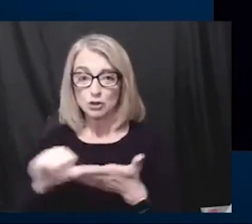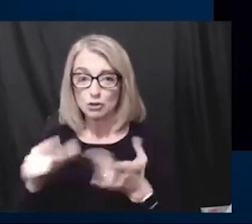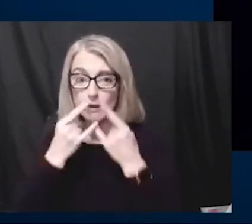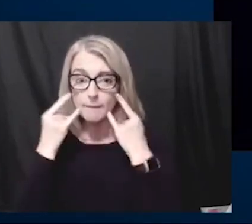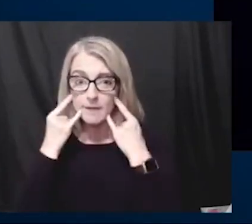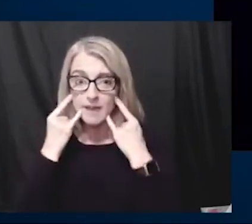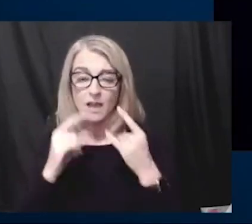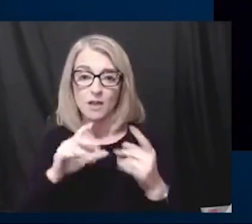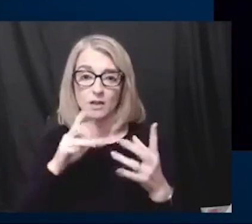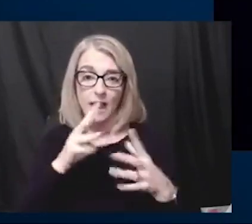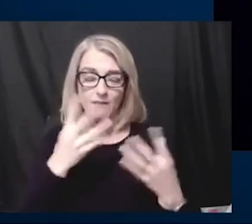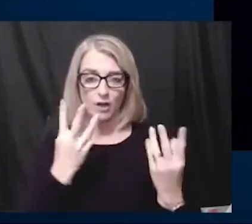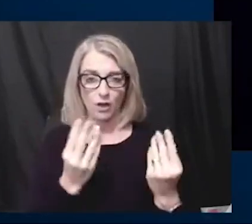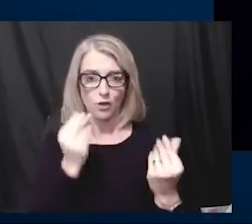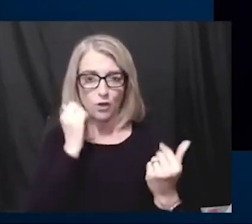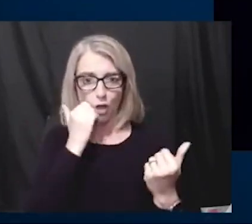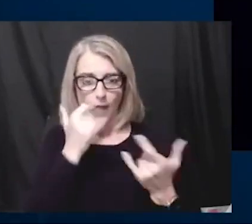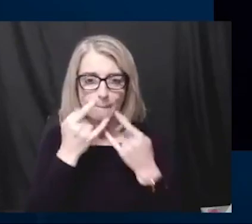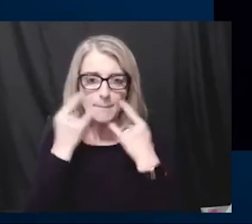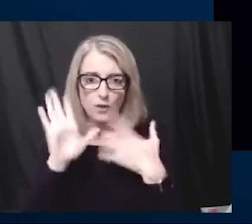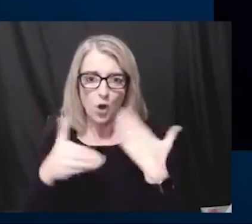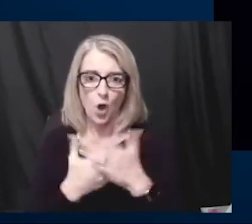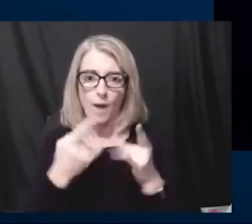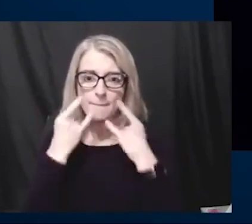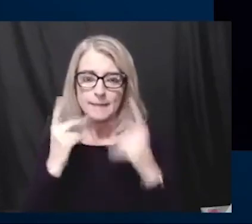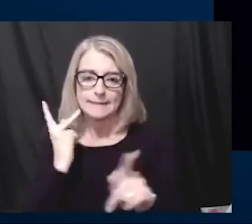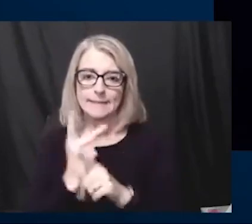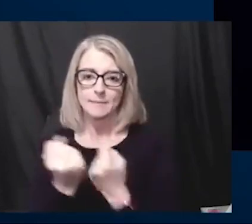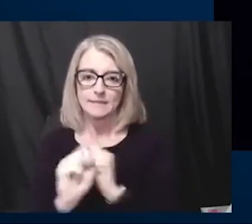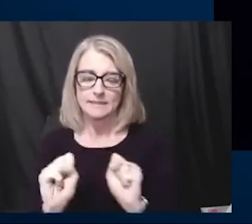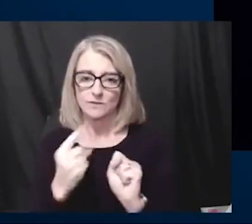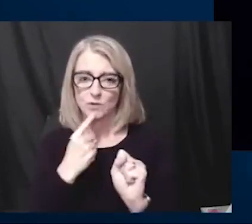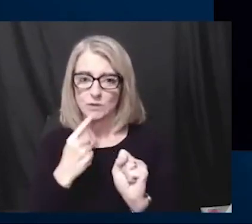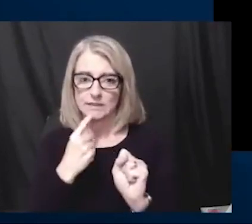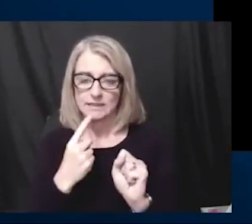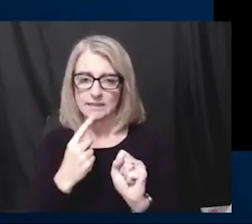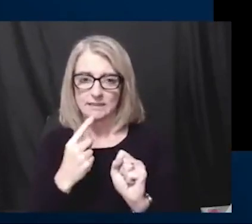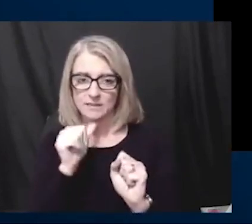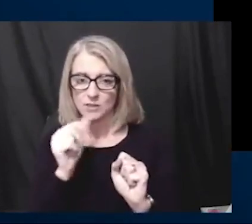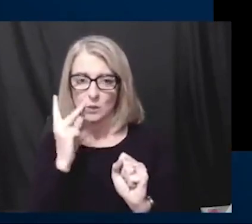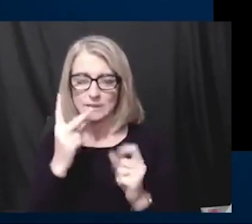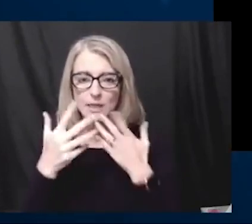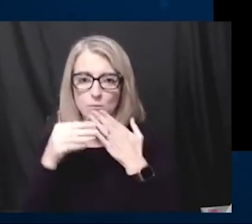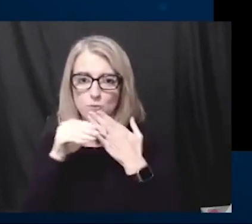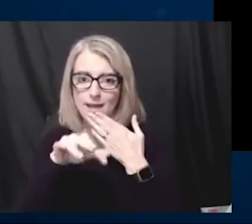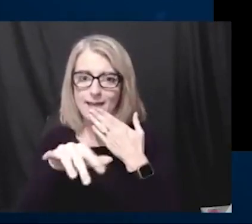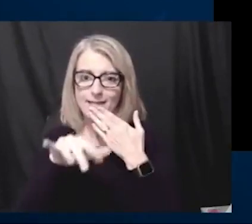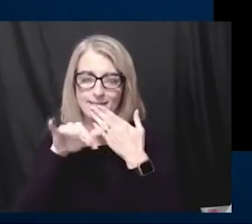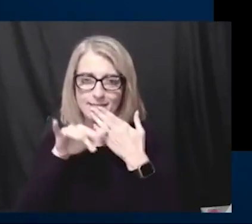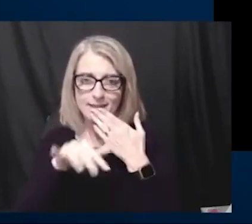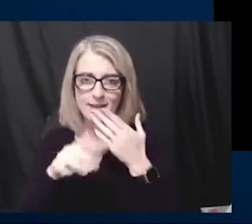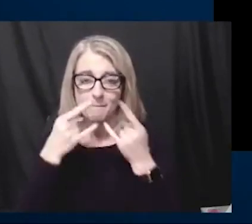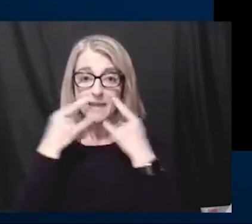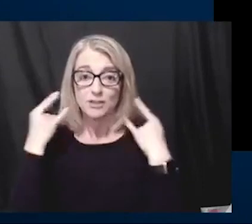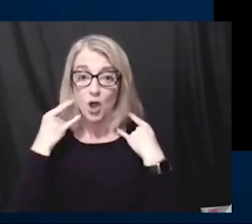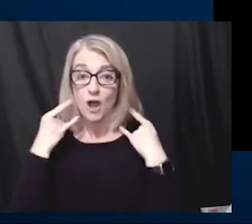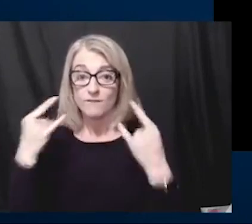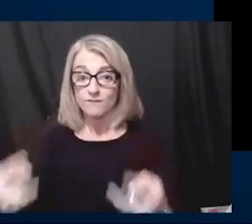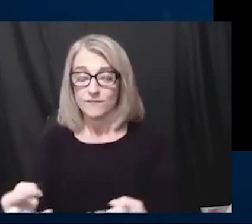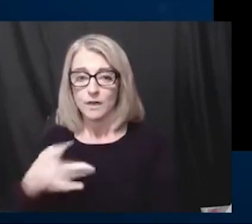that risk of the multi-system inflammatory disorder. You know, the vaccines are overwhelmingly safe and effective at